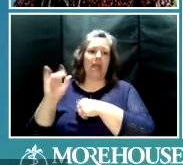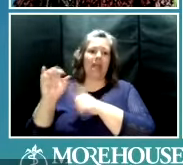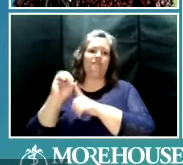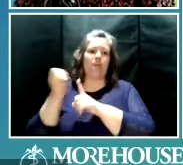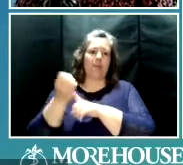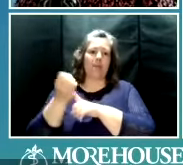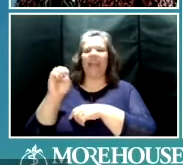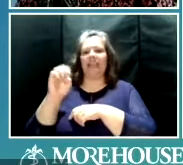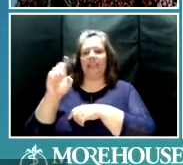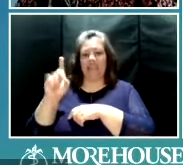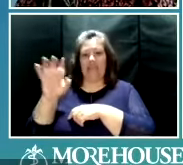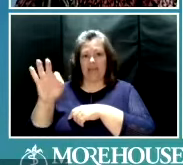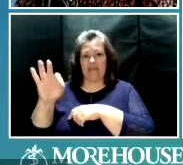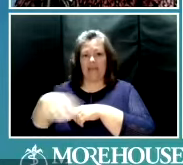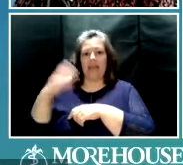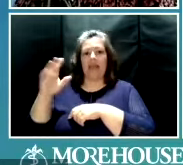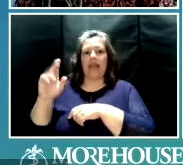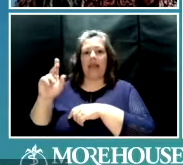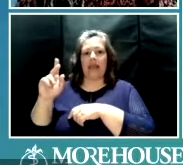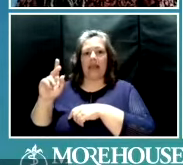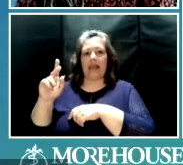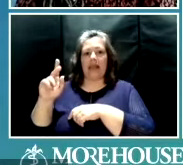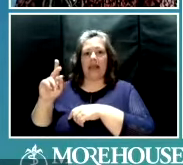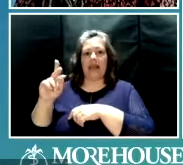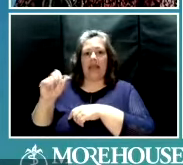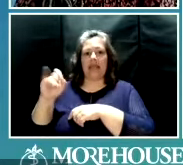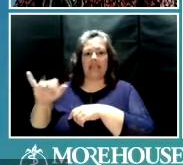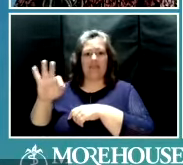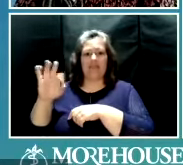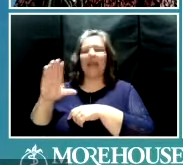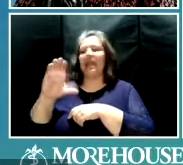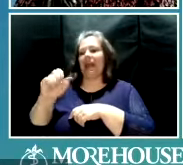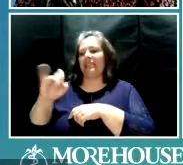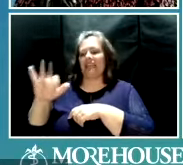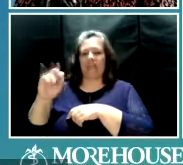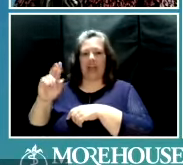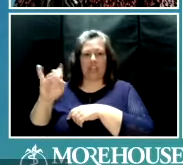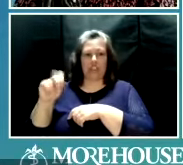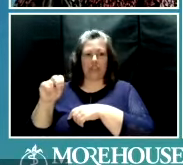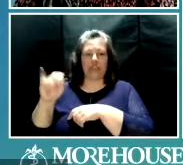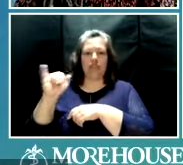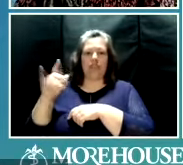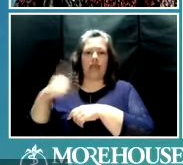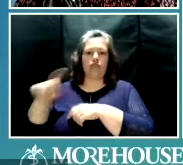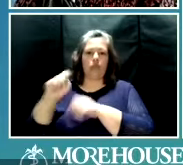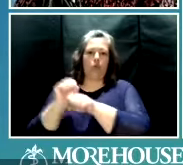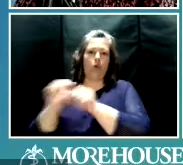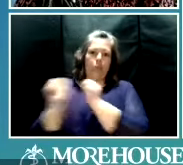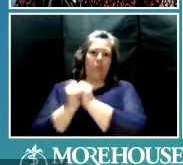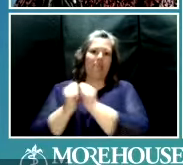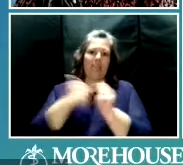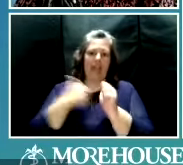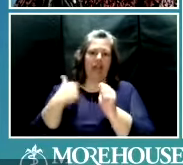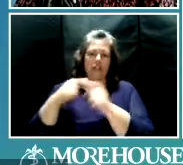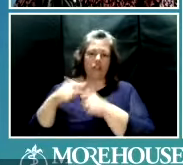Fund, and the Marguerite Casey Foundation, all organizations who have partnered with us and have considered us worthy to spread